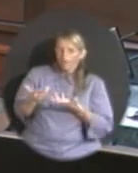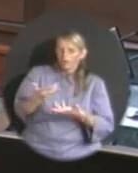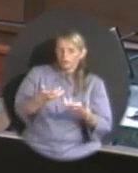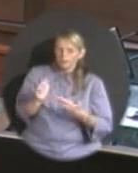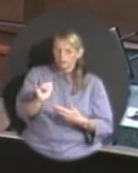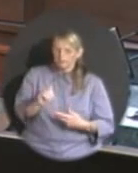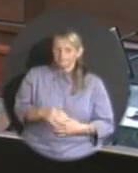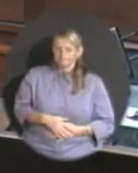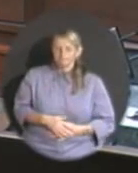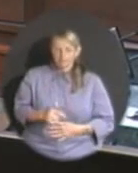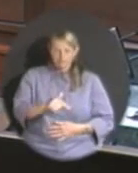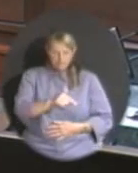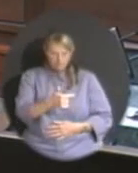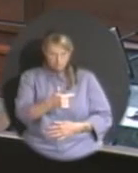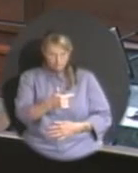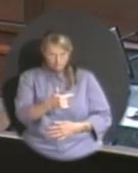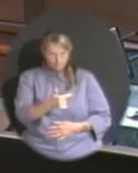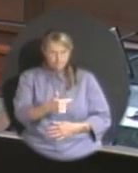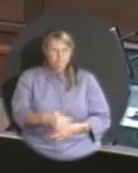Second.